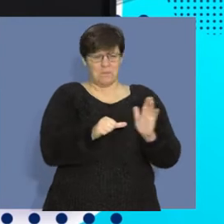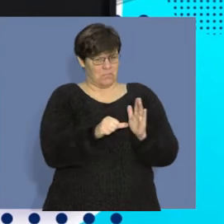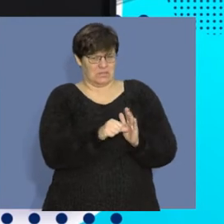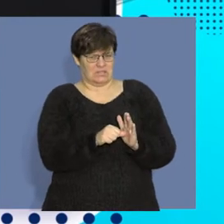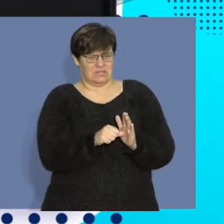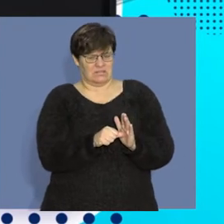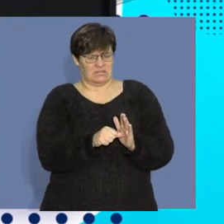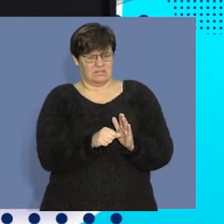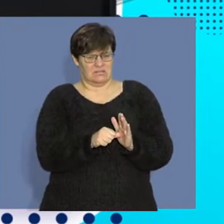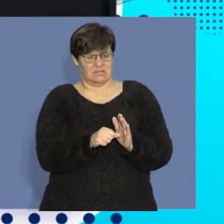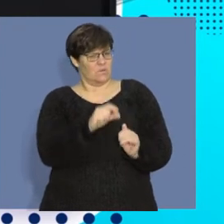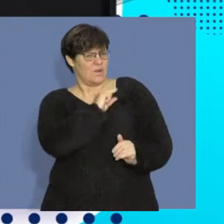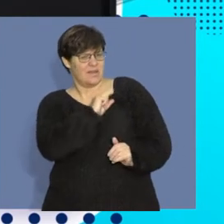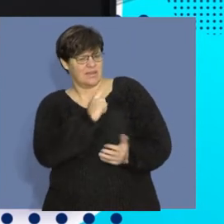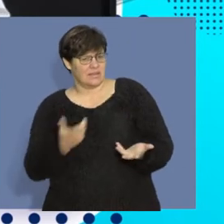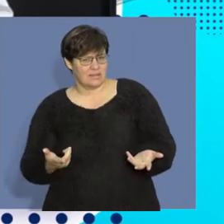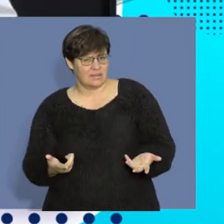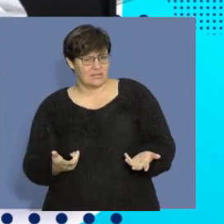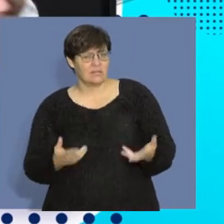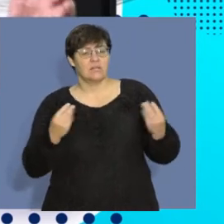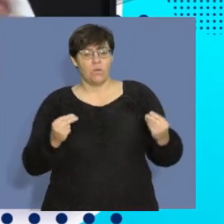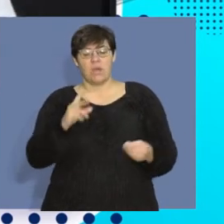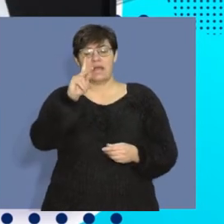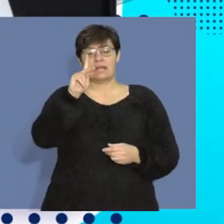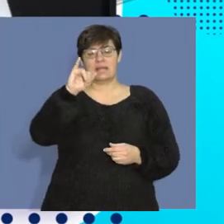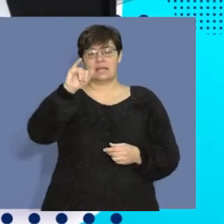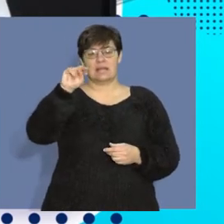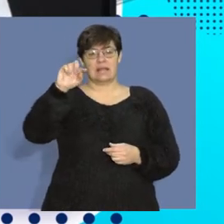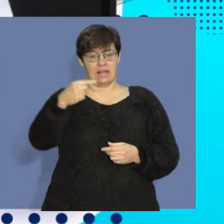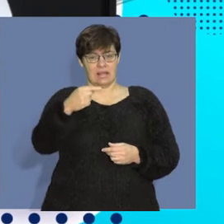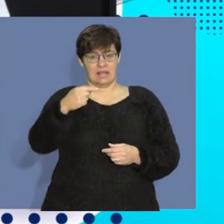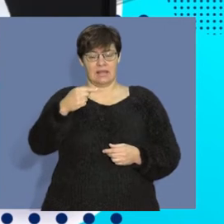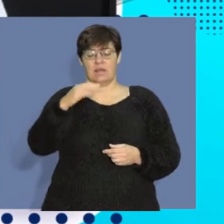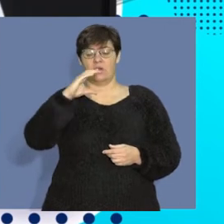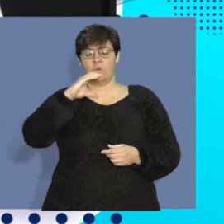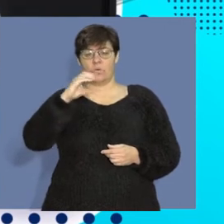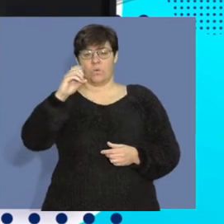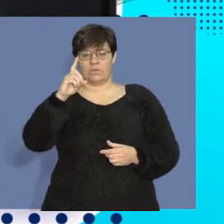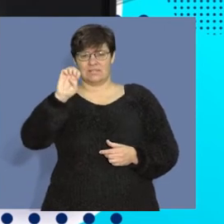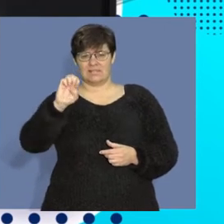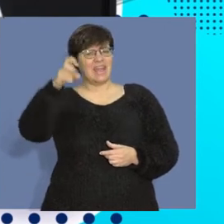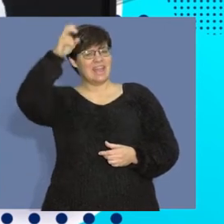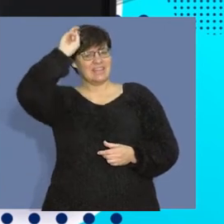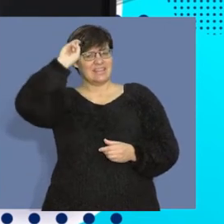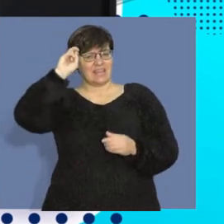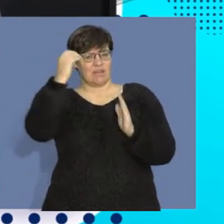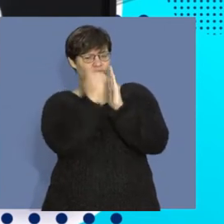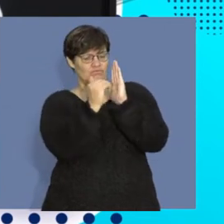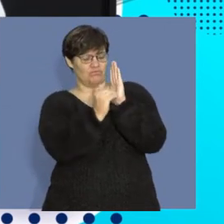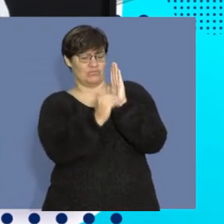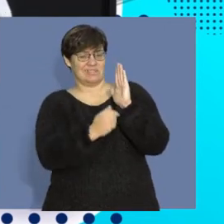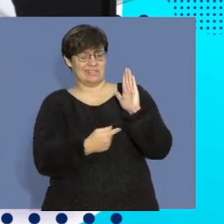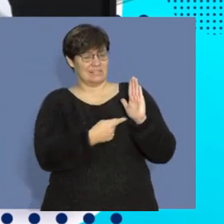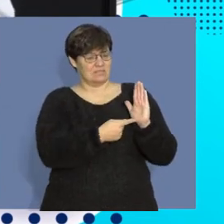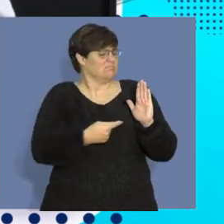then refer you to what we call the King Code, right? What is the King Code all about? It explains to